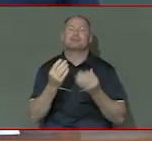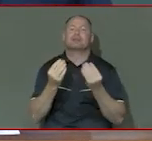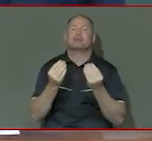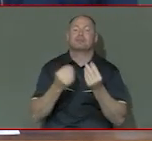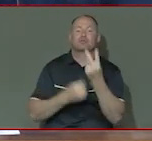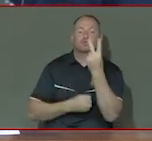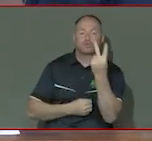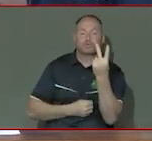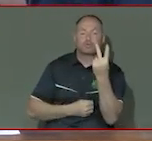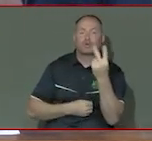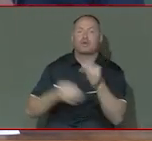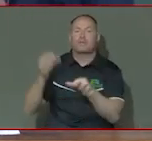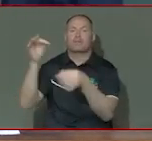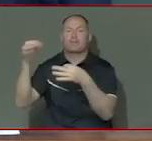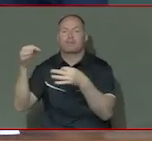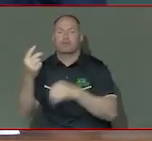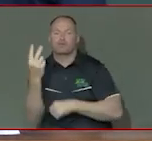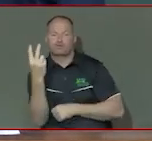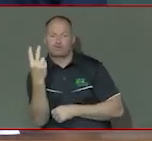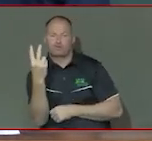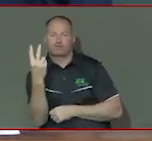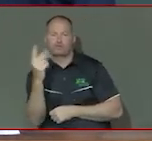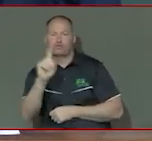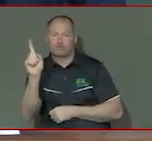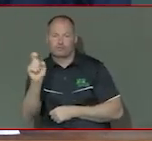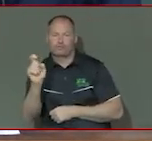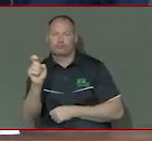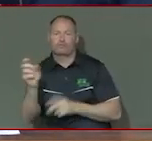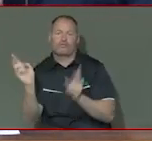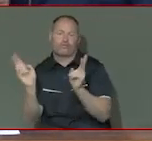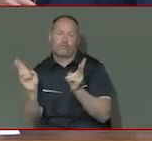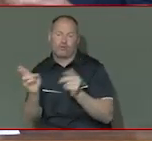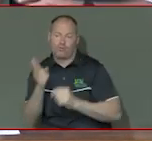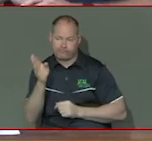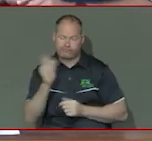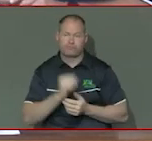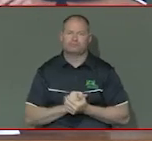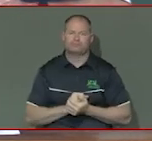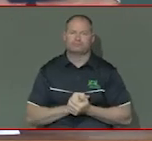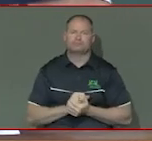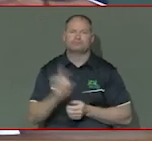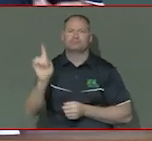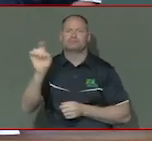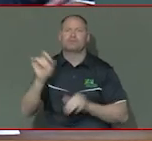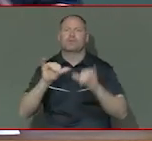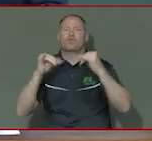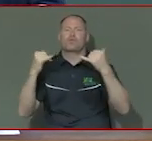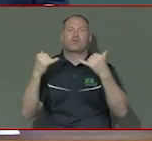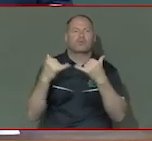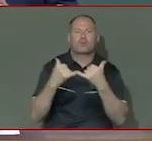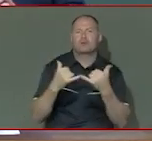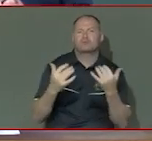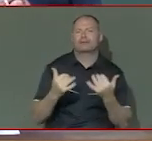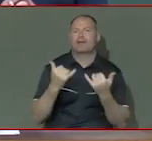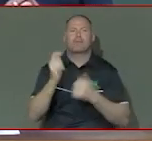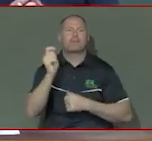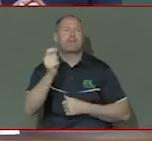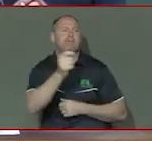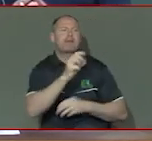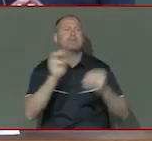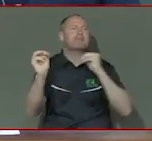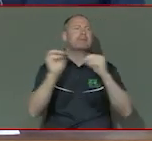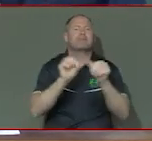2. They love to ask the question, which company manages its expenses the